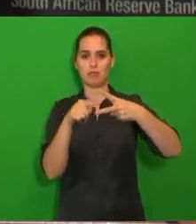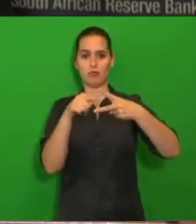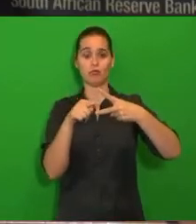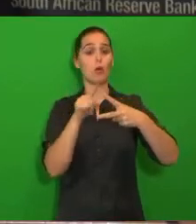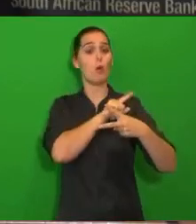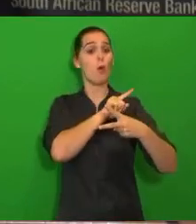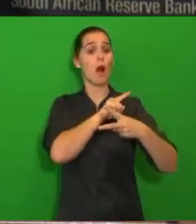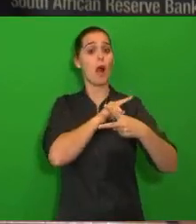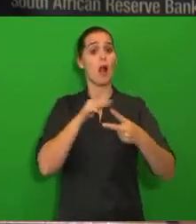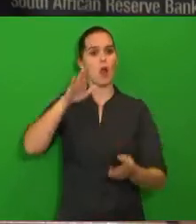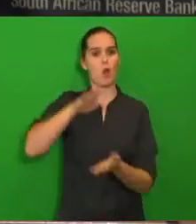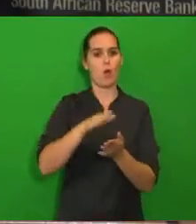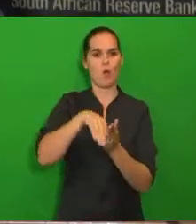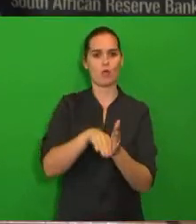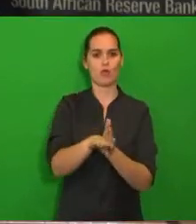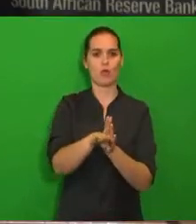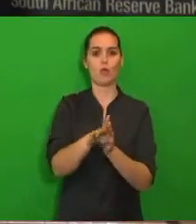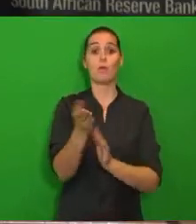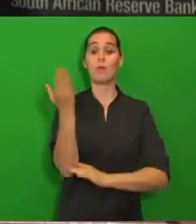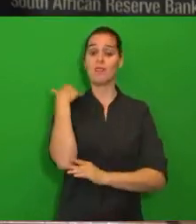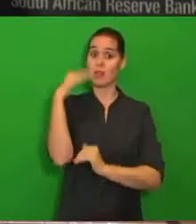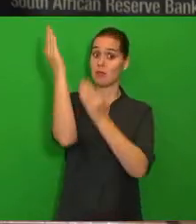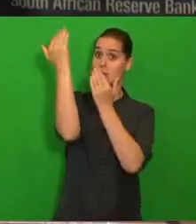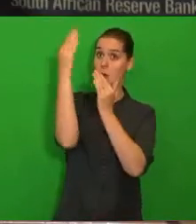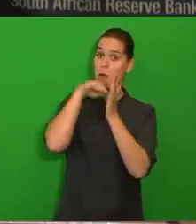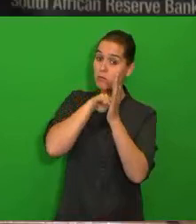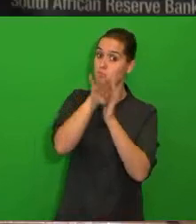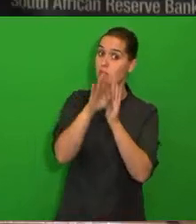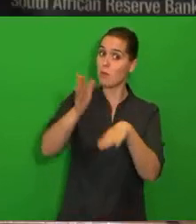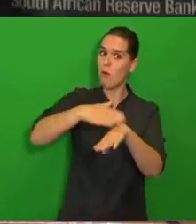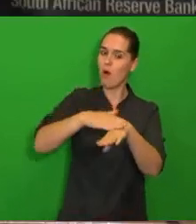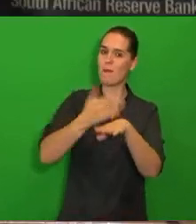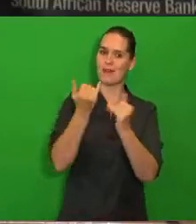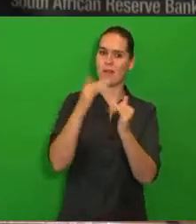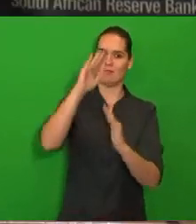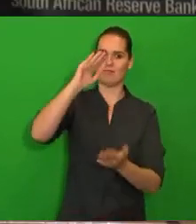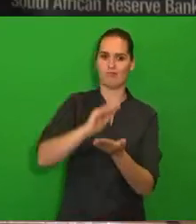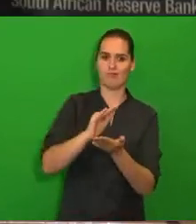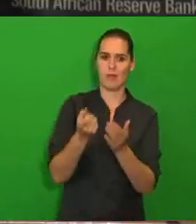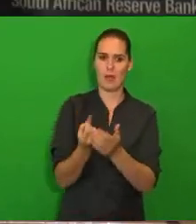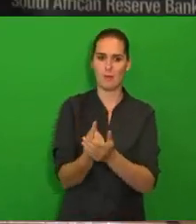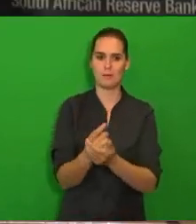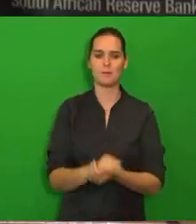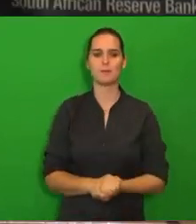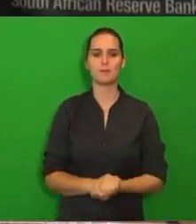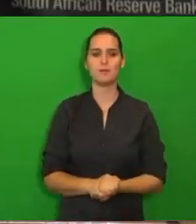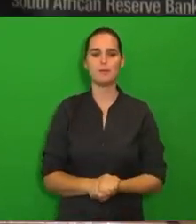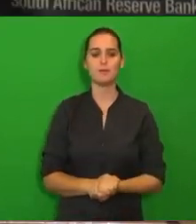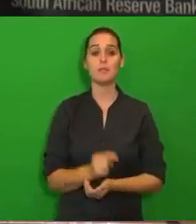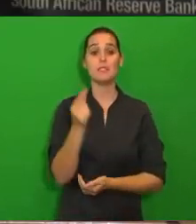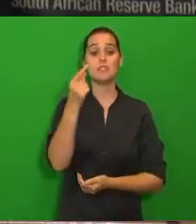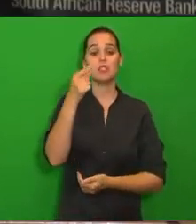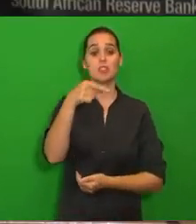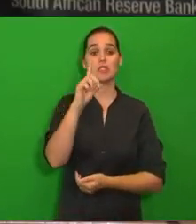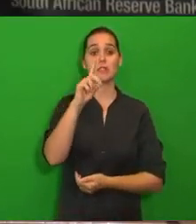due to lower growth than previously expected in the third and fourth quarters. The GDP